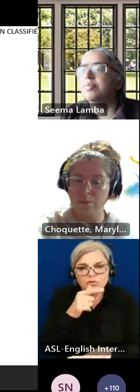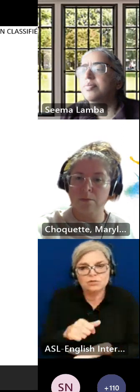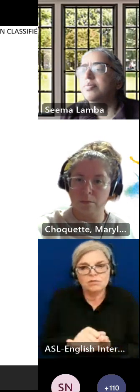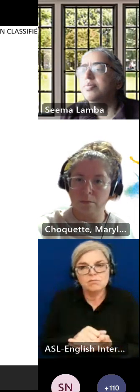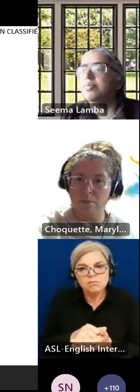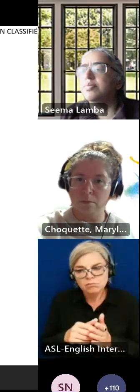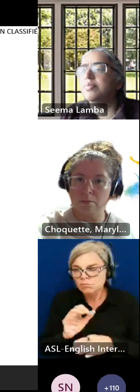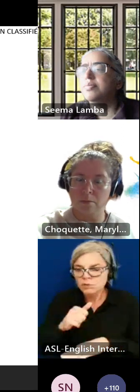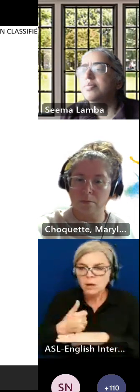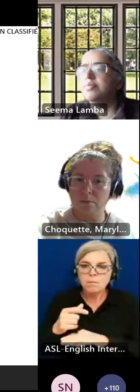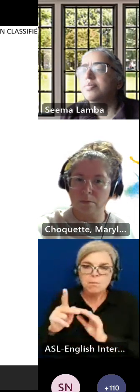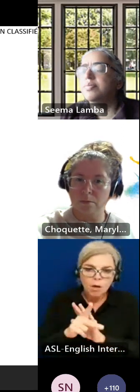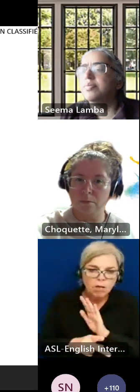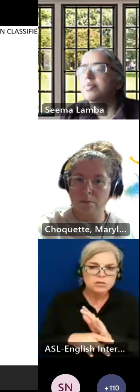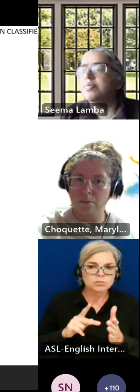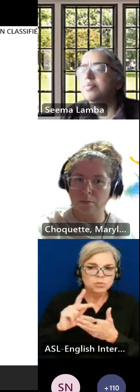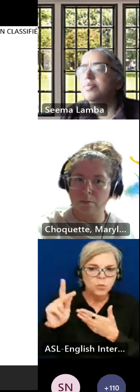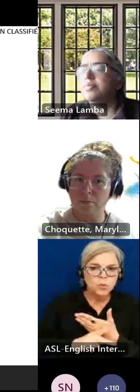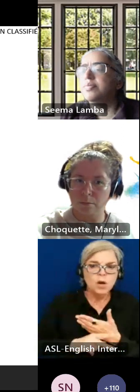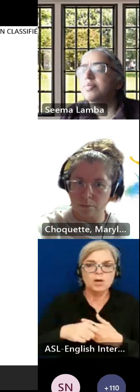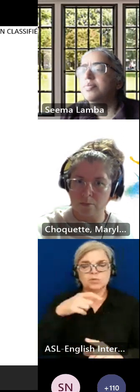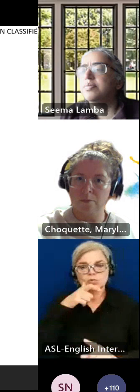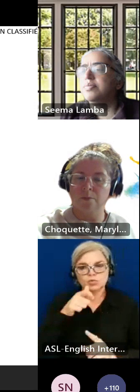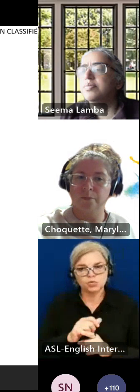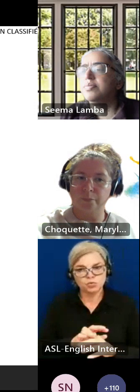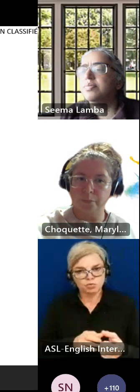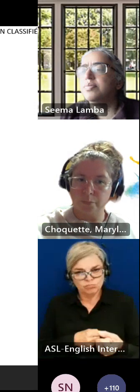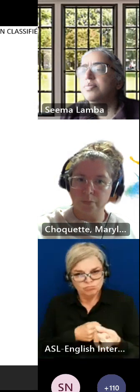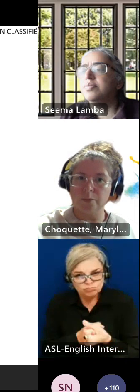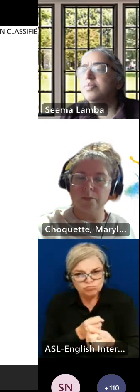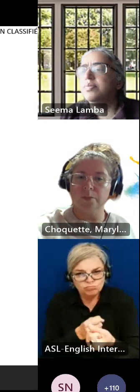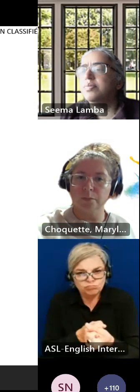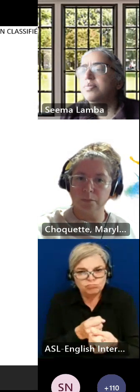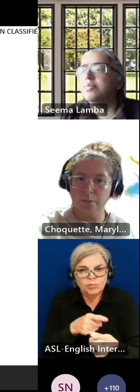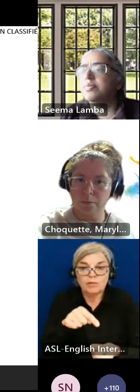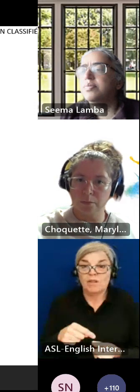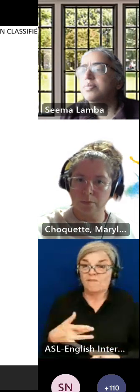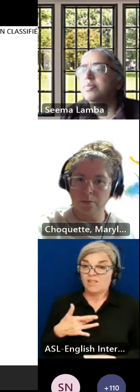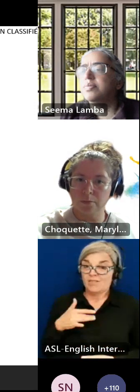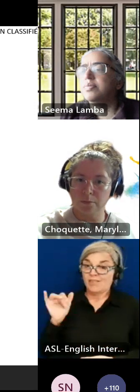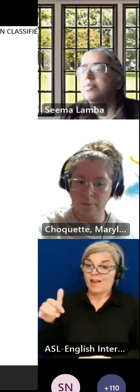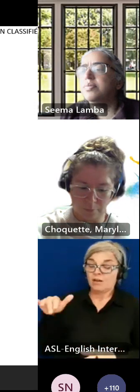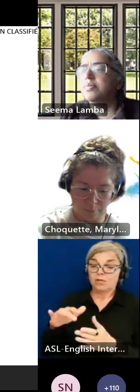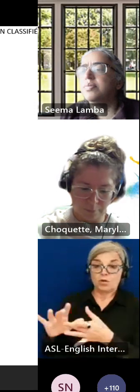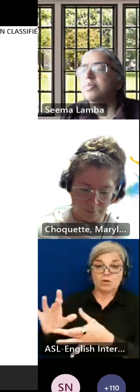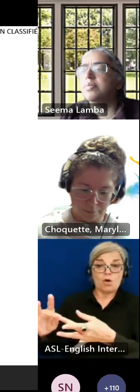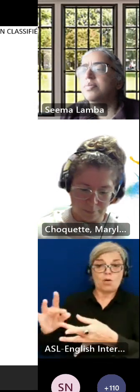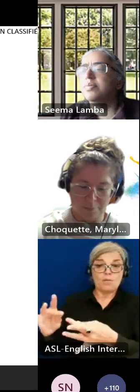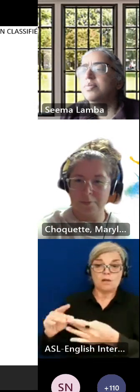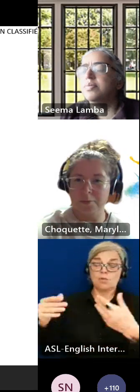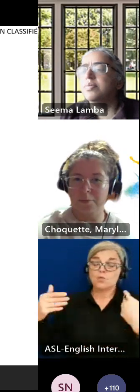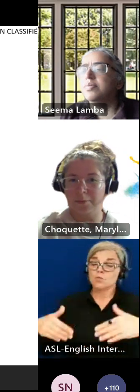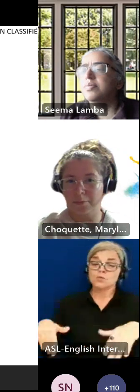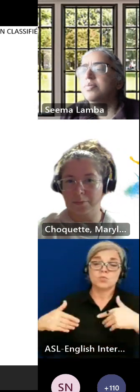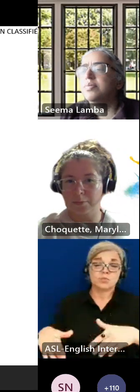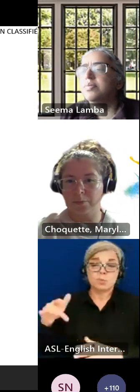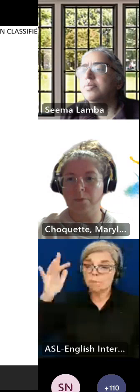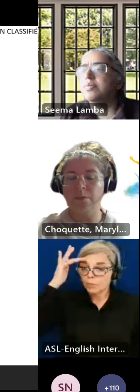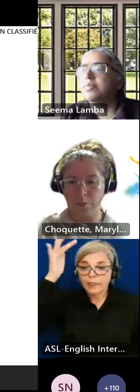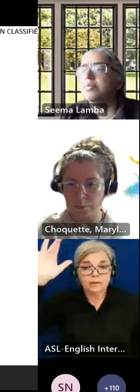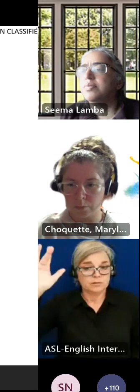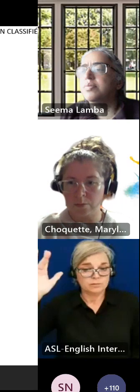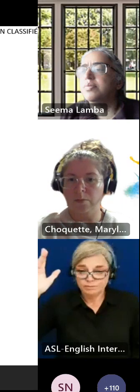equity in the workplace. I thought this was a brilliant comment that would have been a good point of